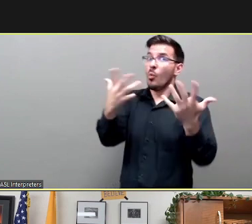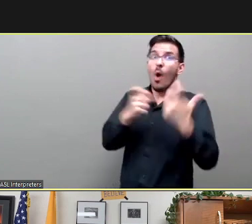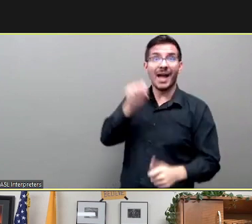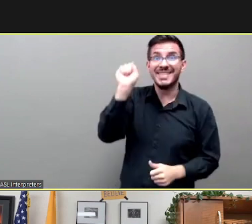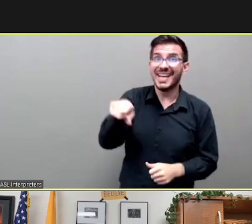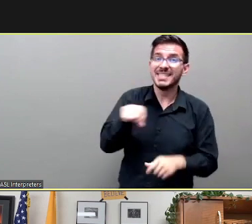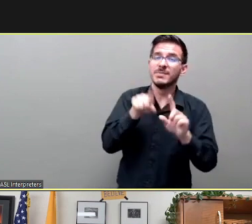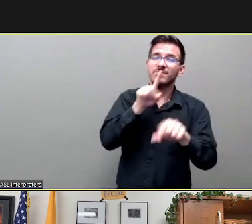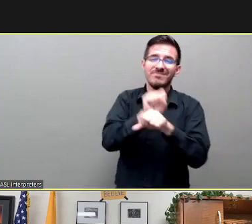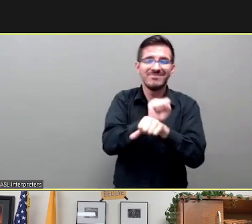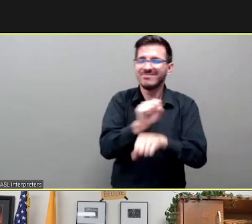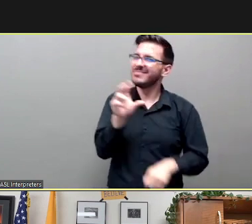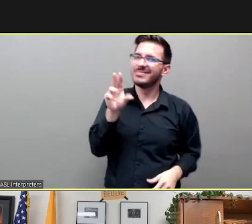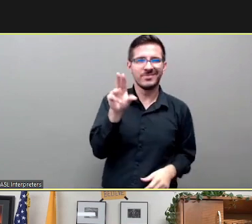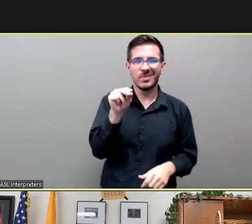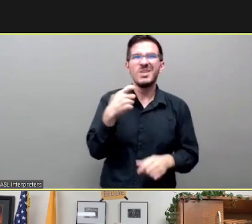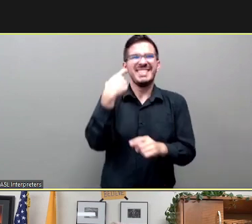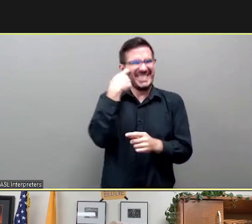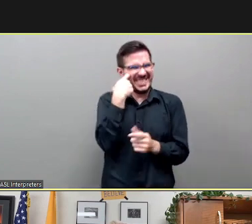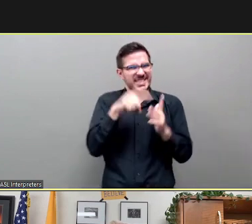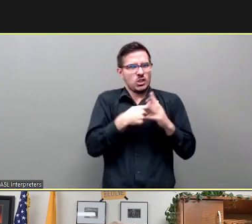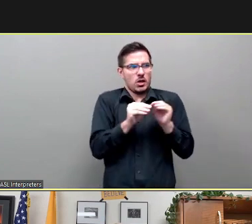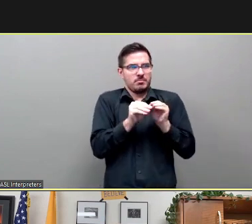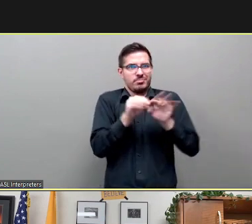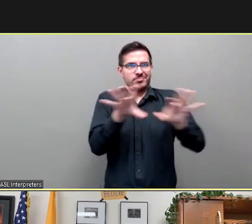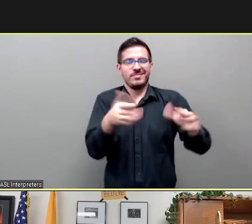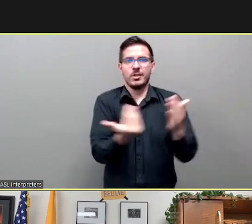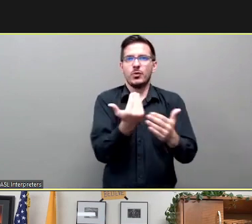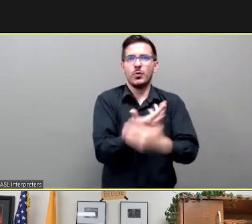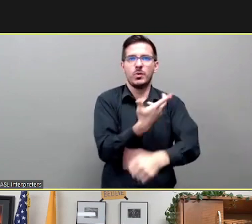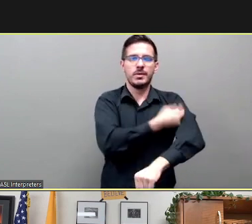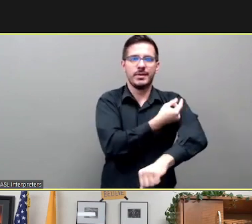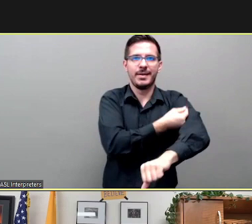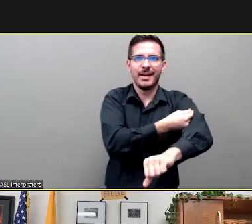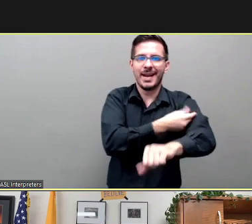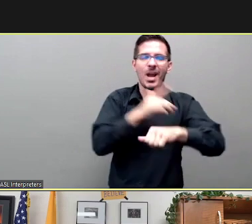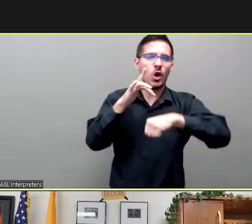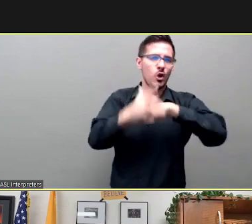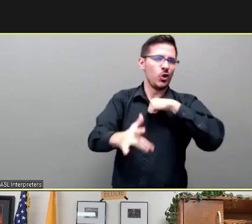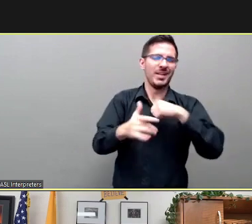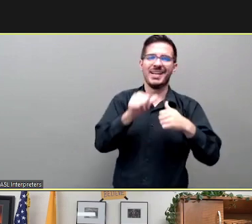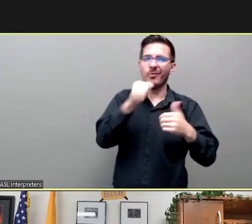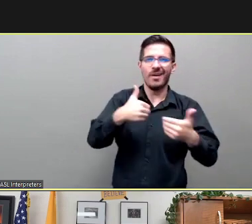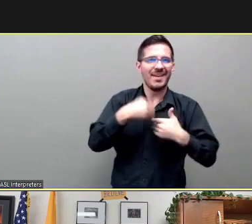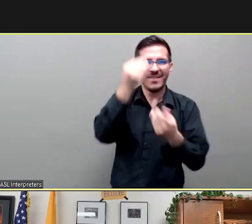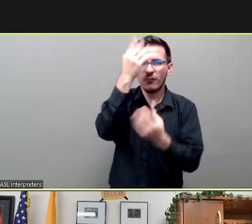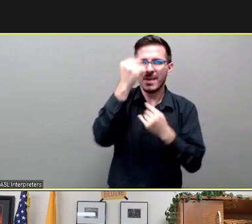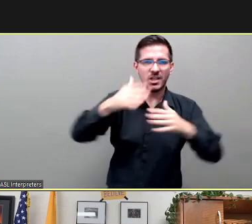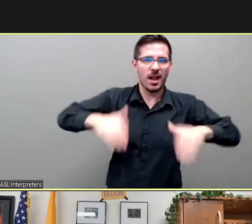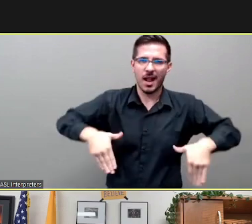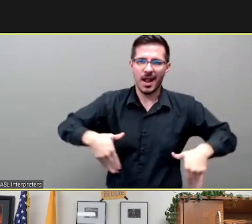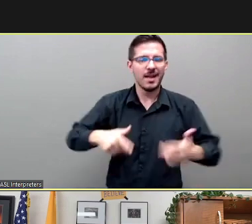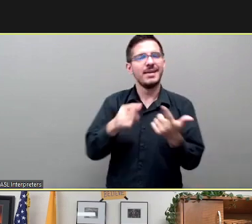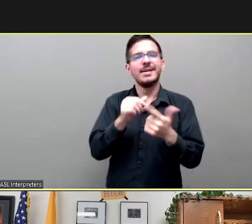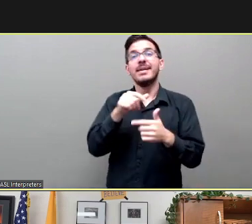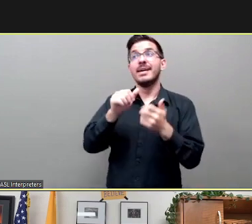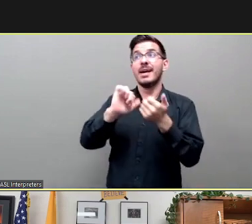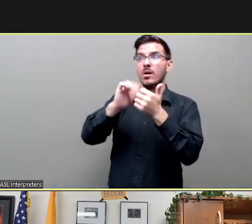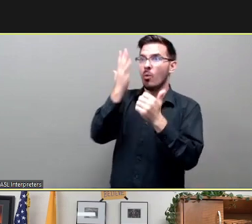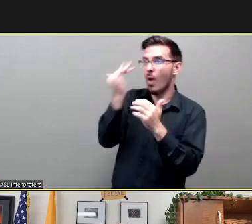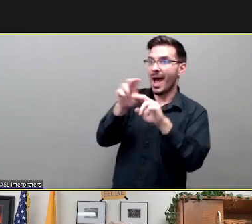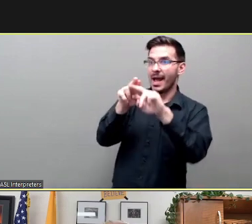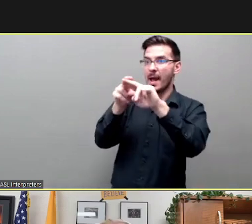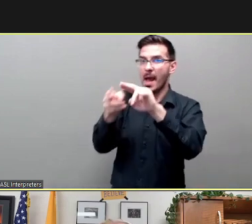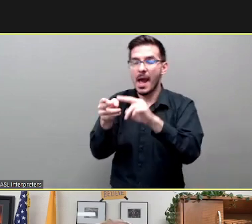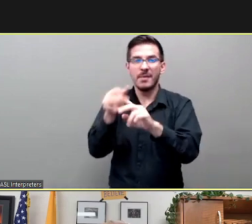just starting to get the Omicron booster out into the field, and it's too early for that to be a significant factor in reducing cases. But